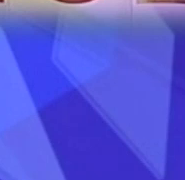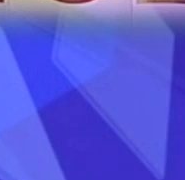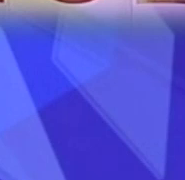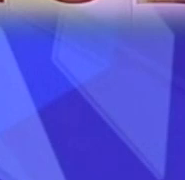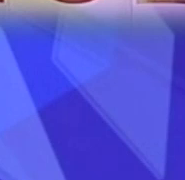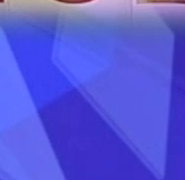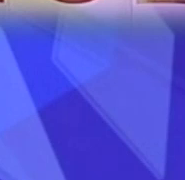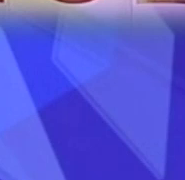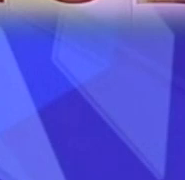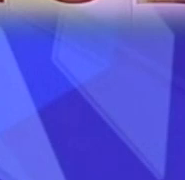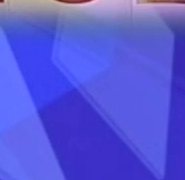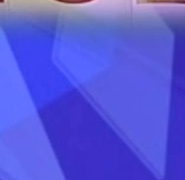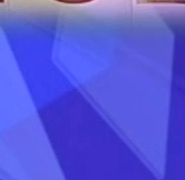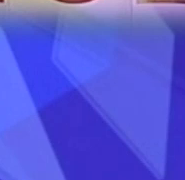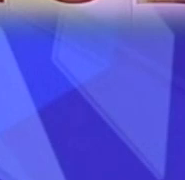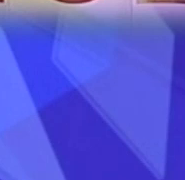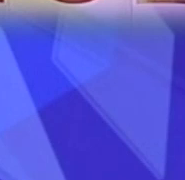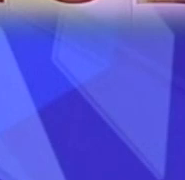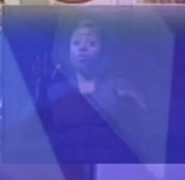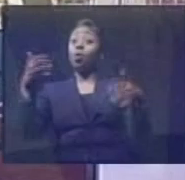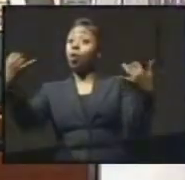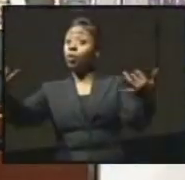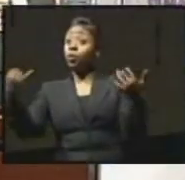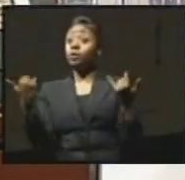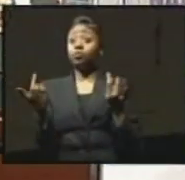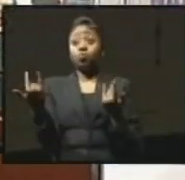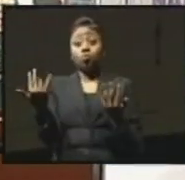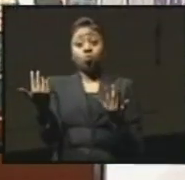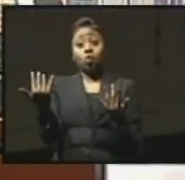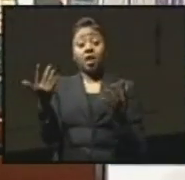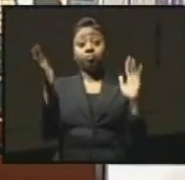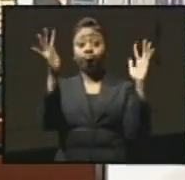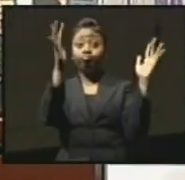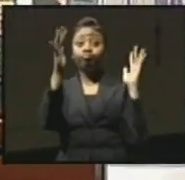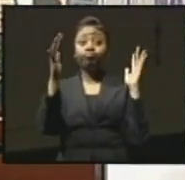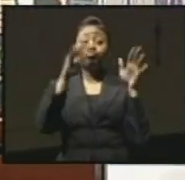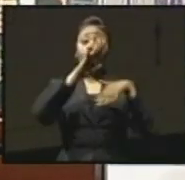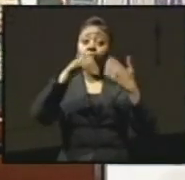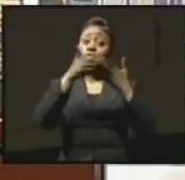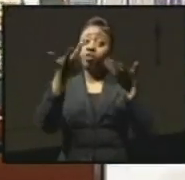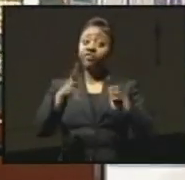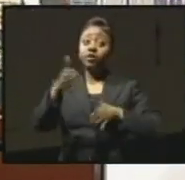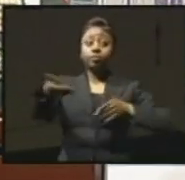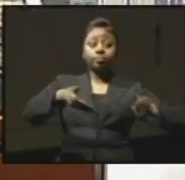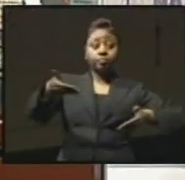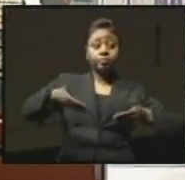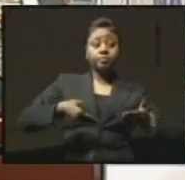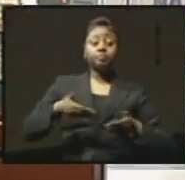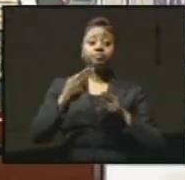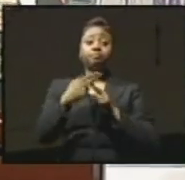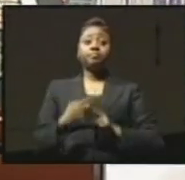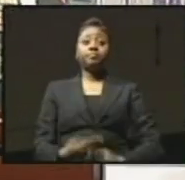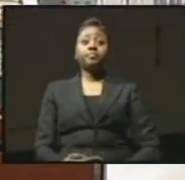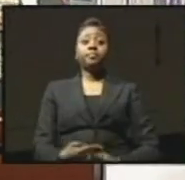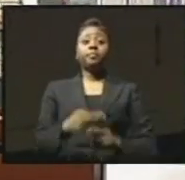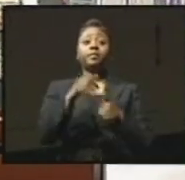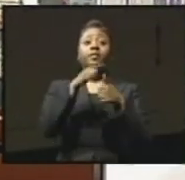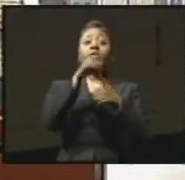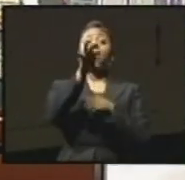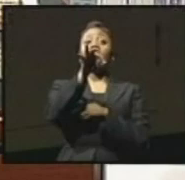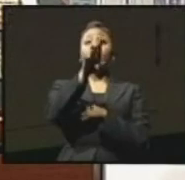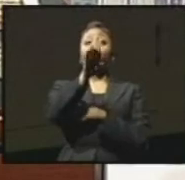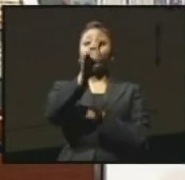is called. Audience, please hold your applause until everyone has been introduced. Mr. Fred